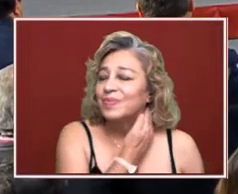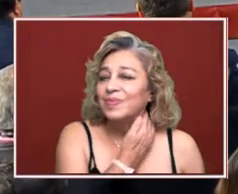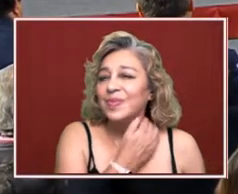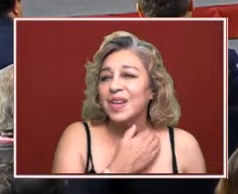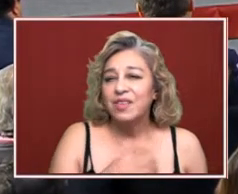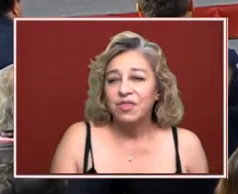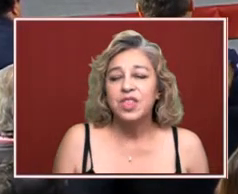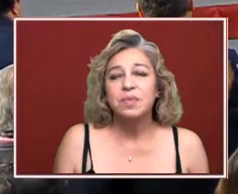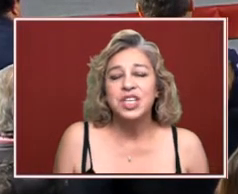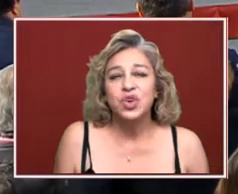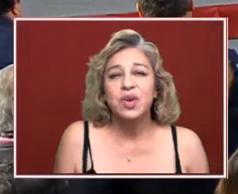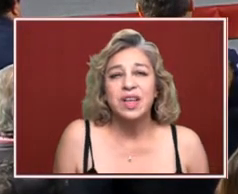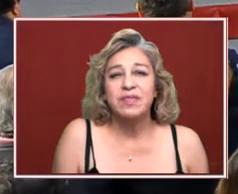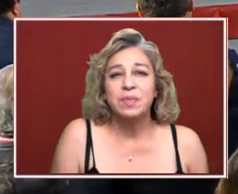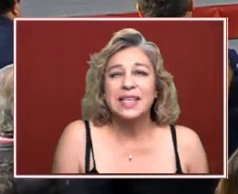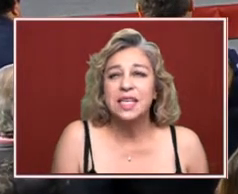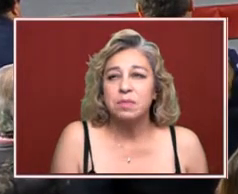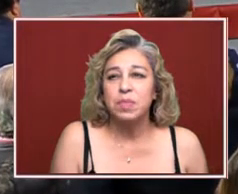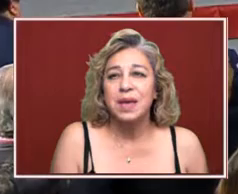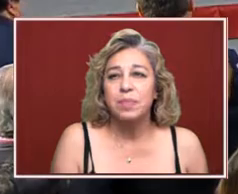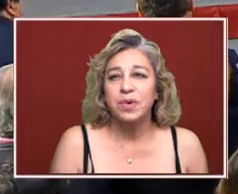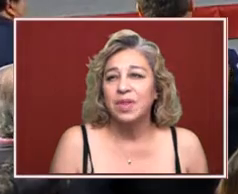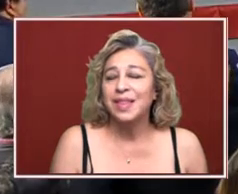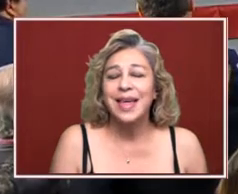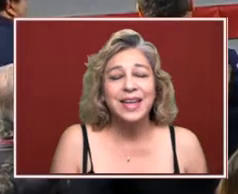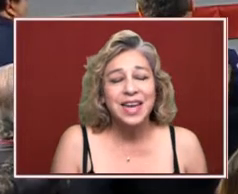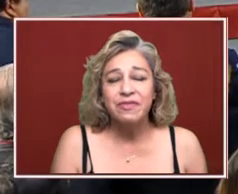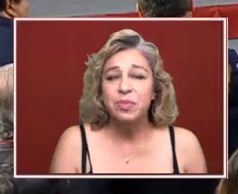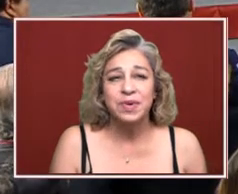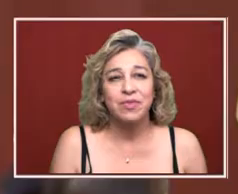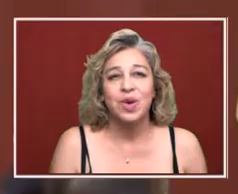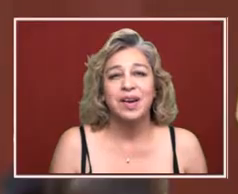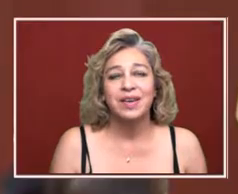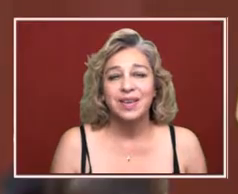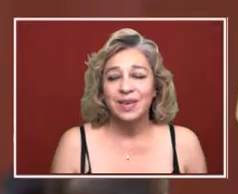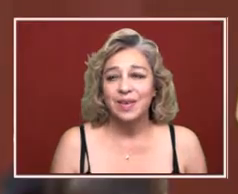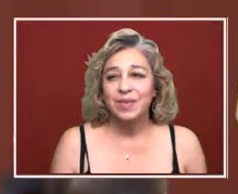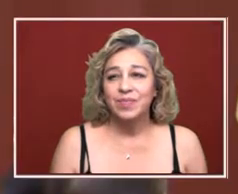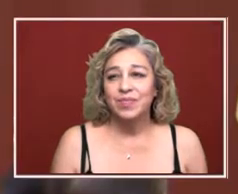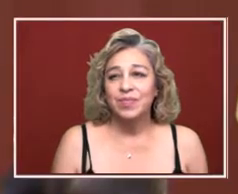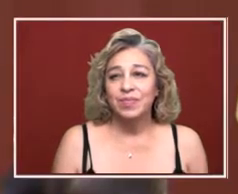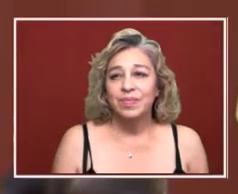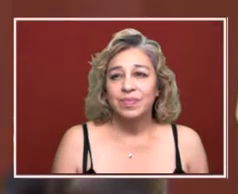los mexicanos. For the majority of the Mexican people. Como nunca. Like never before.